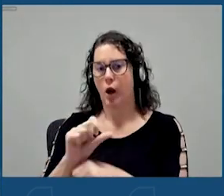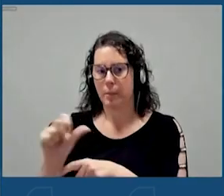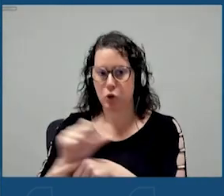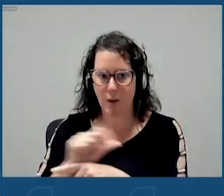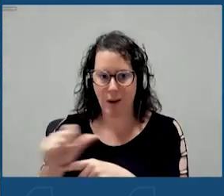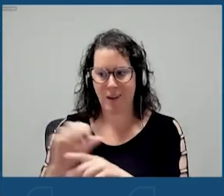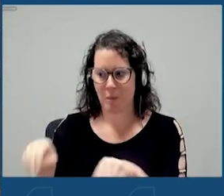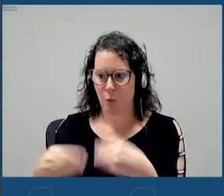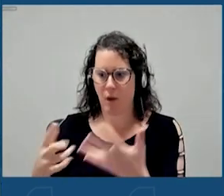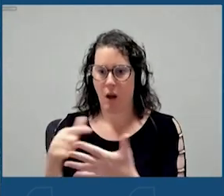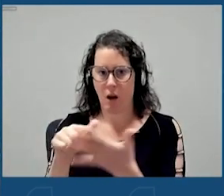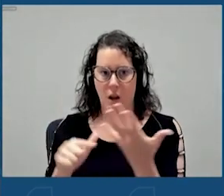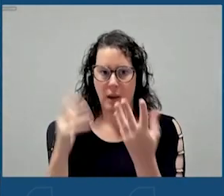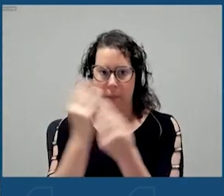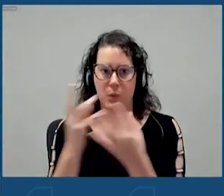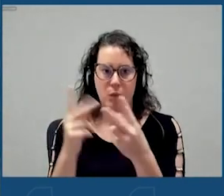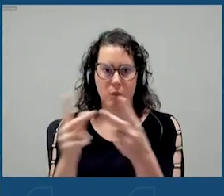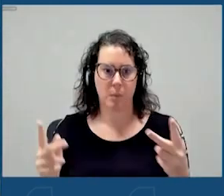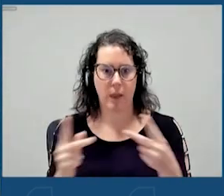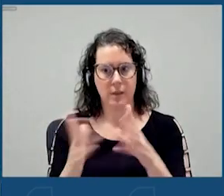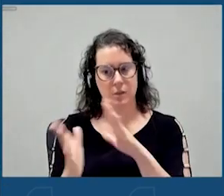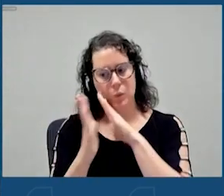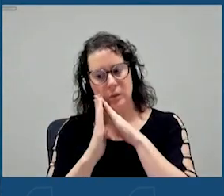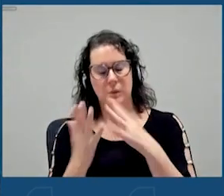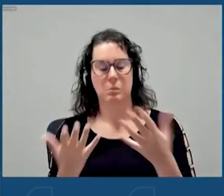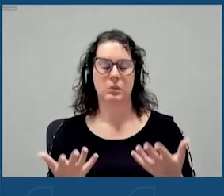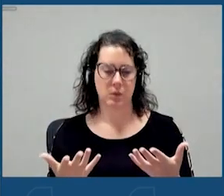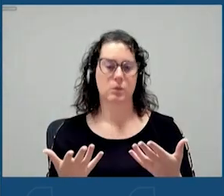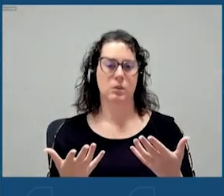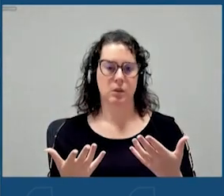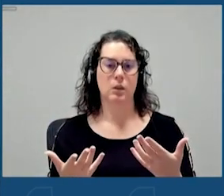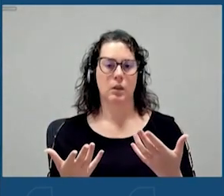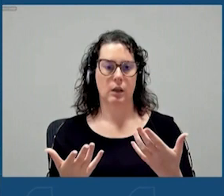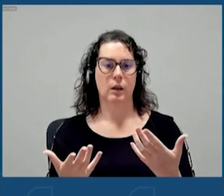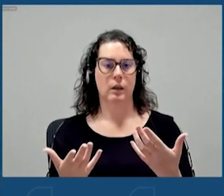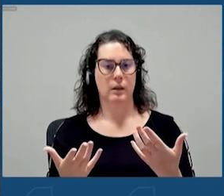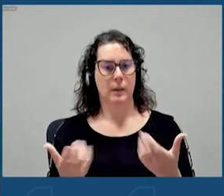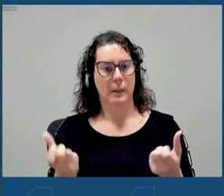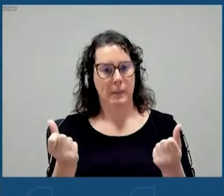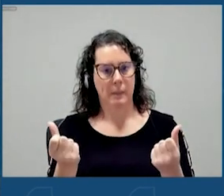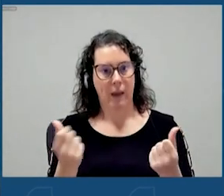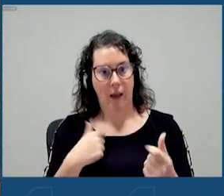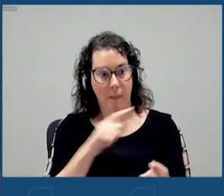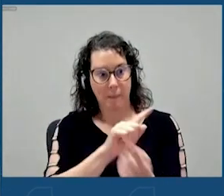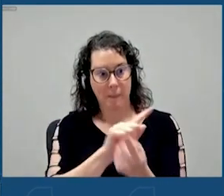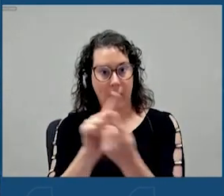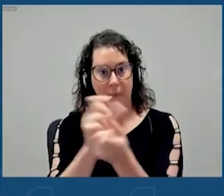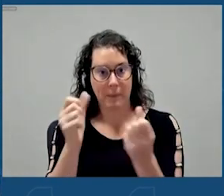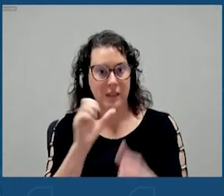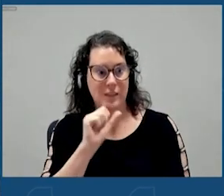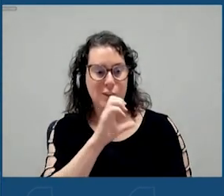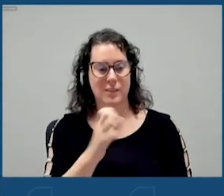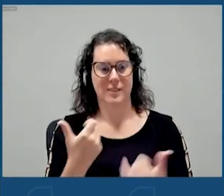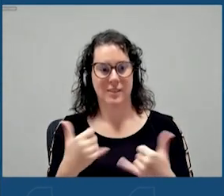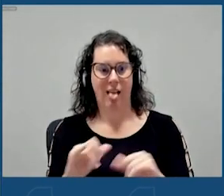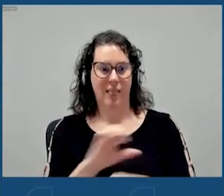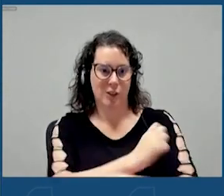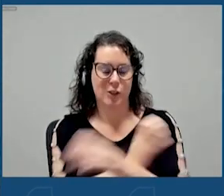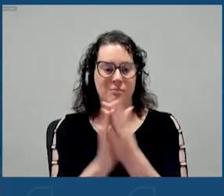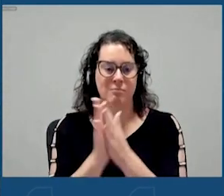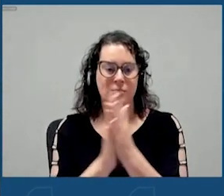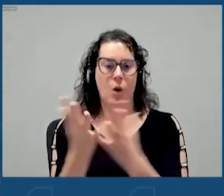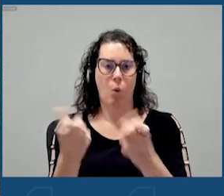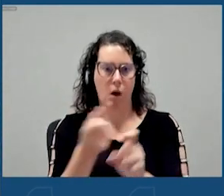just a beautiful place to put their head at night. And so I meet so many seniors who still have that energy. They want to make a difference, and